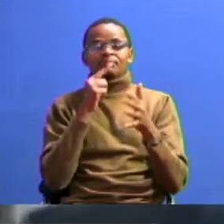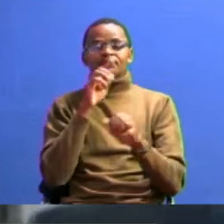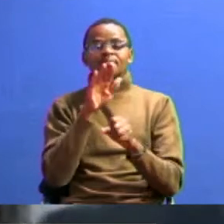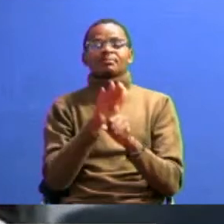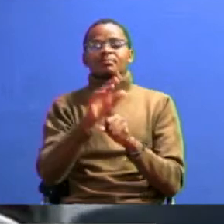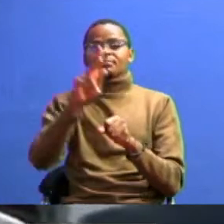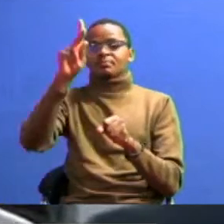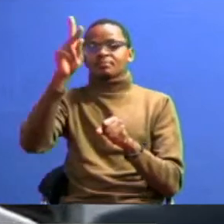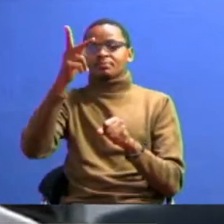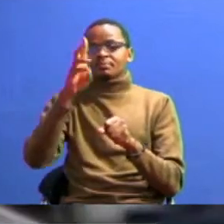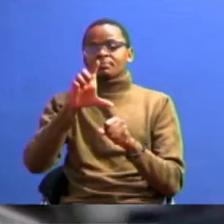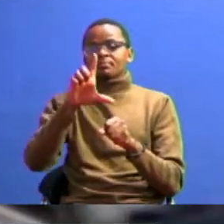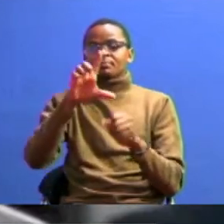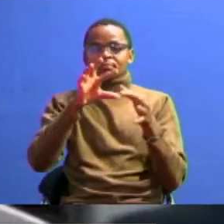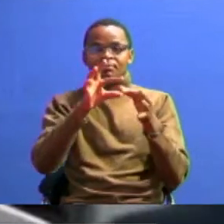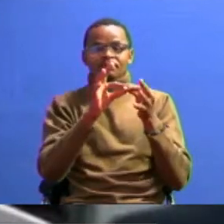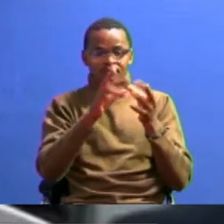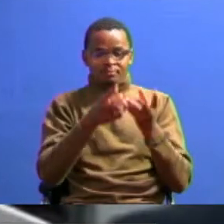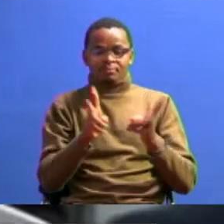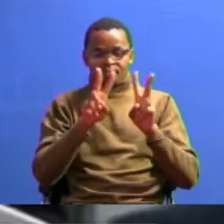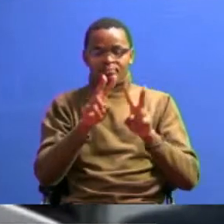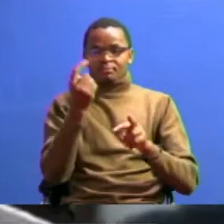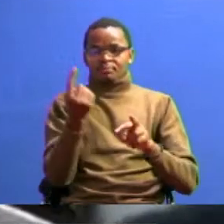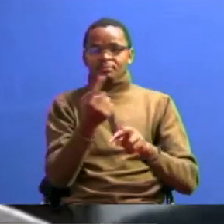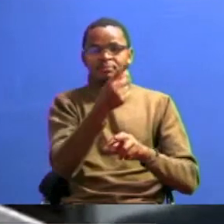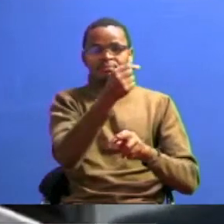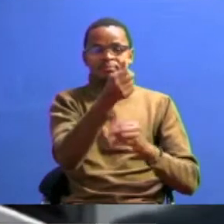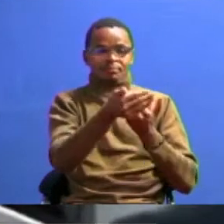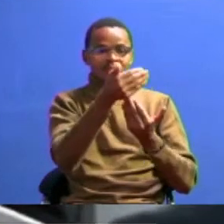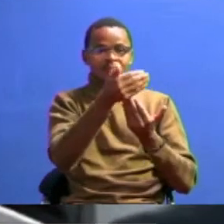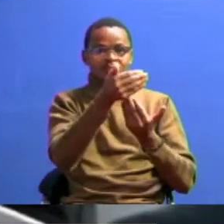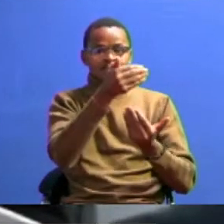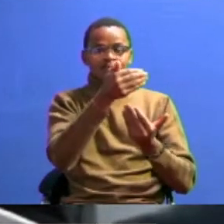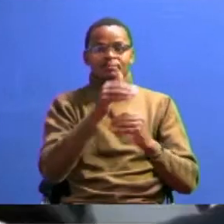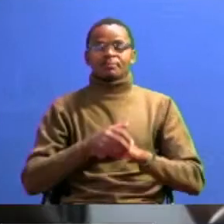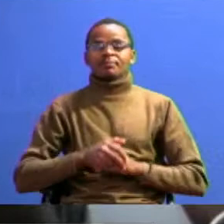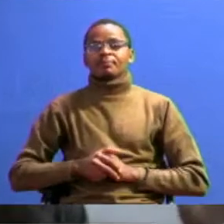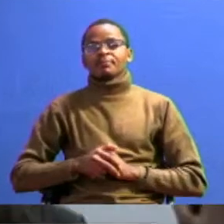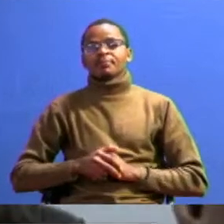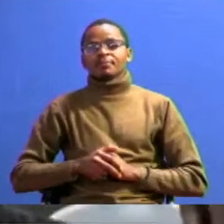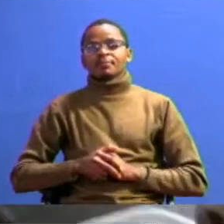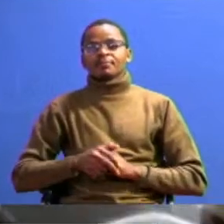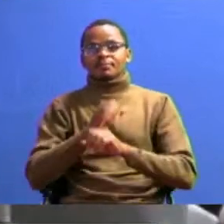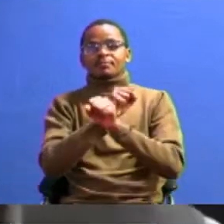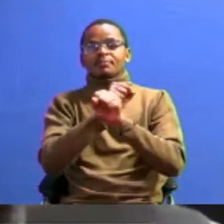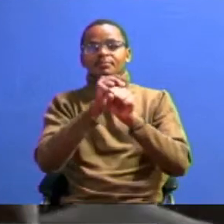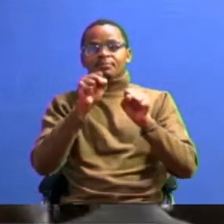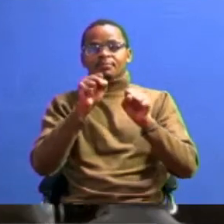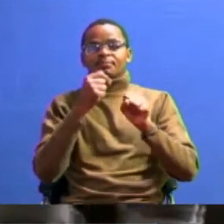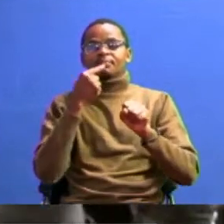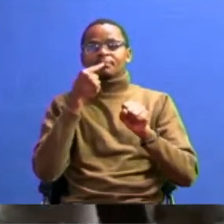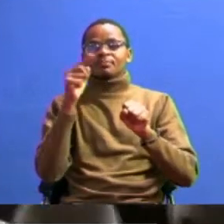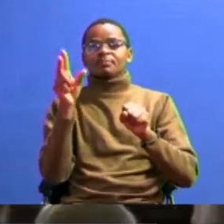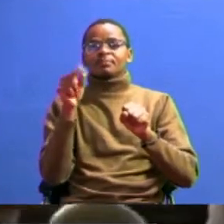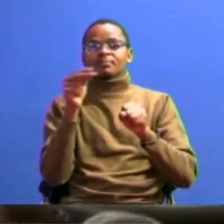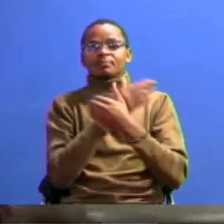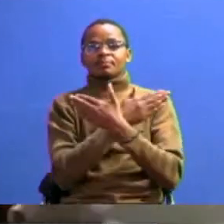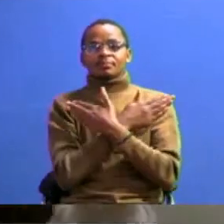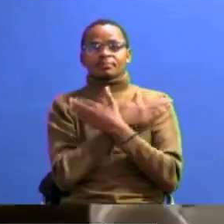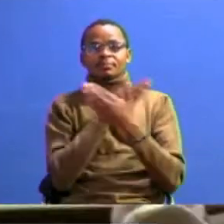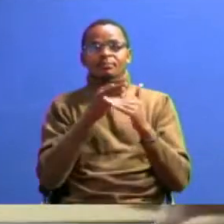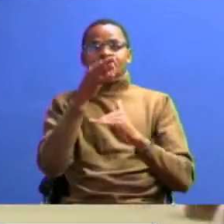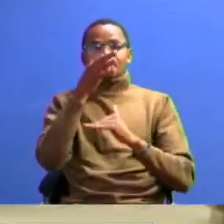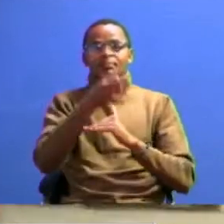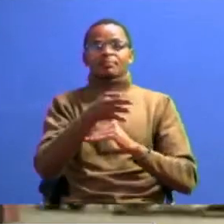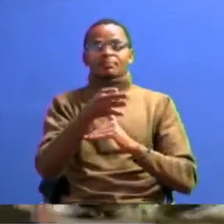that Kenyans will receive value for every shilling collected as tax. The head of state underlined that no friendship will extend